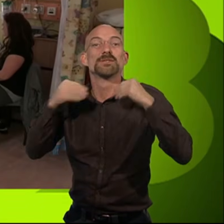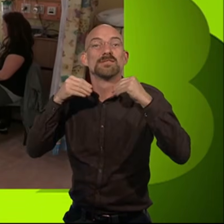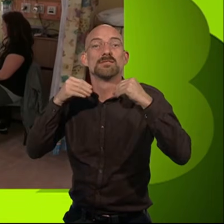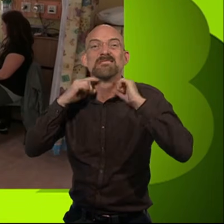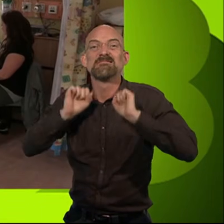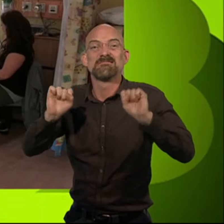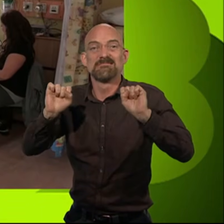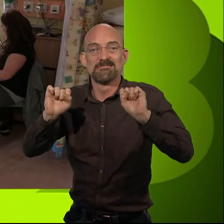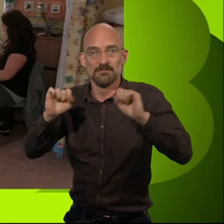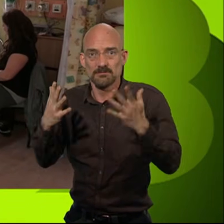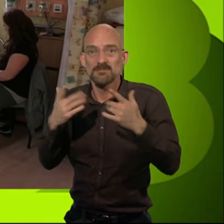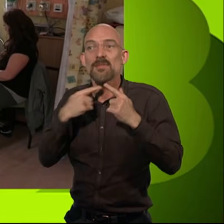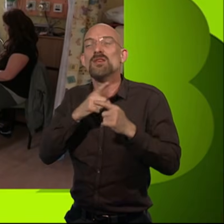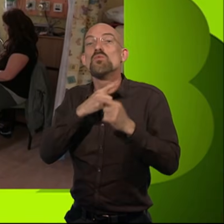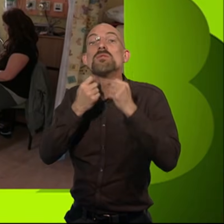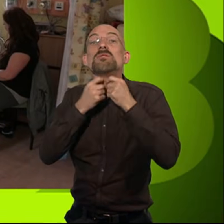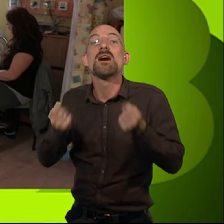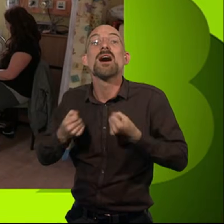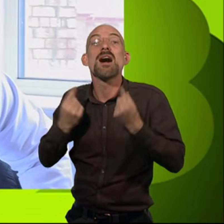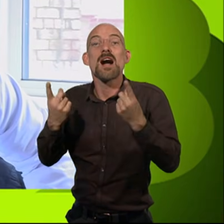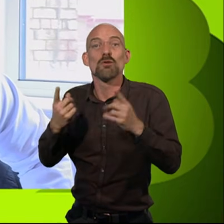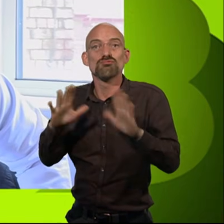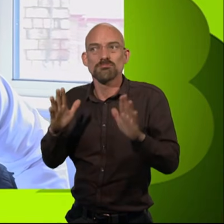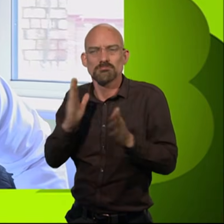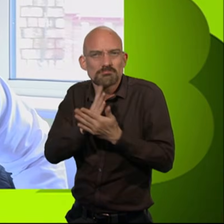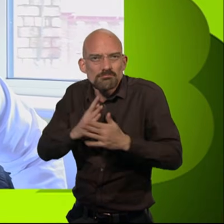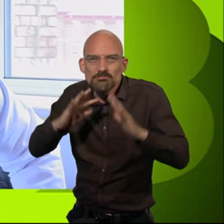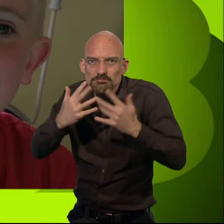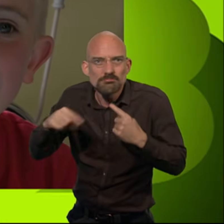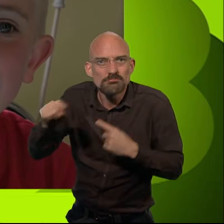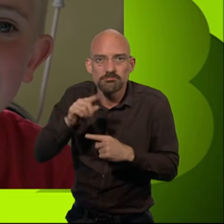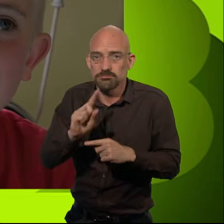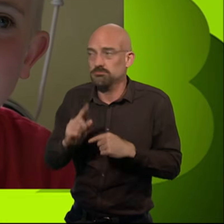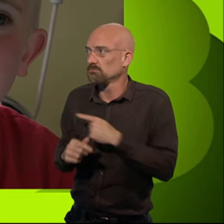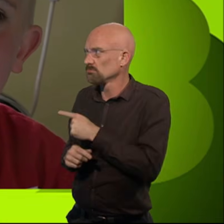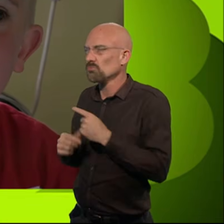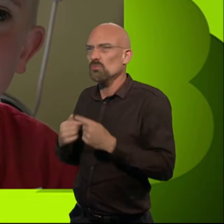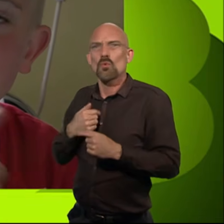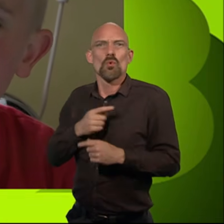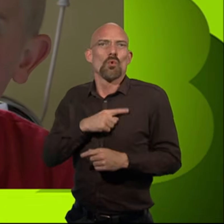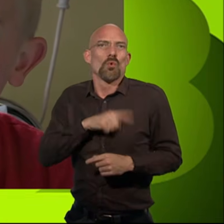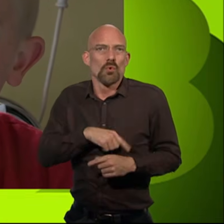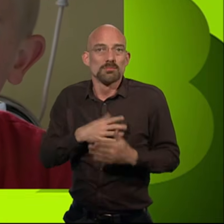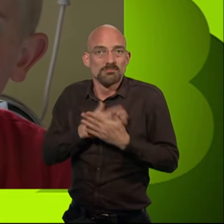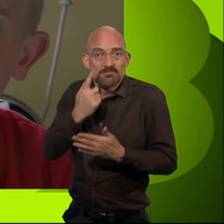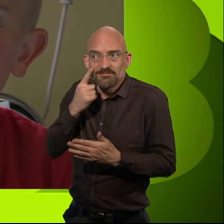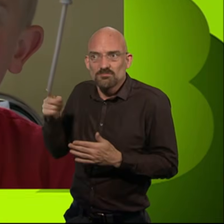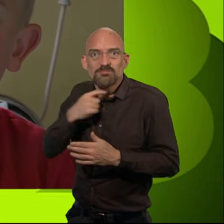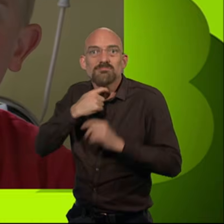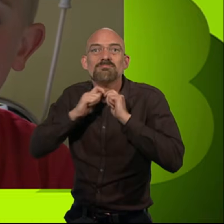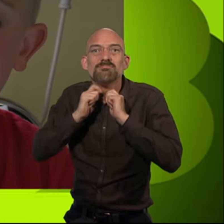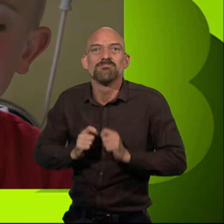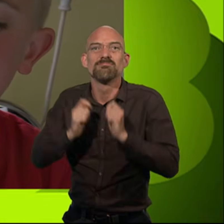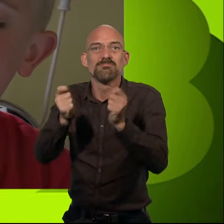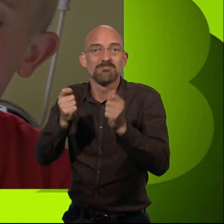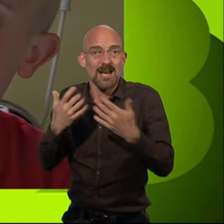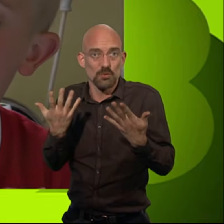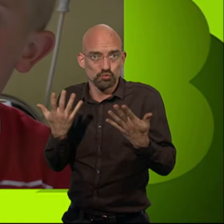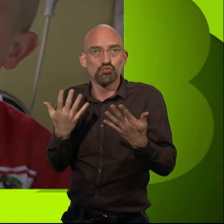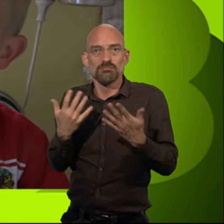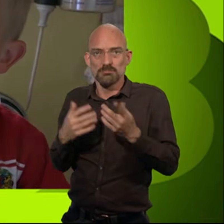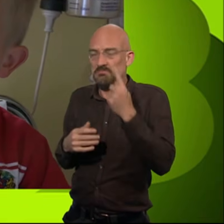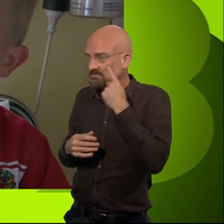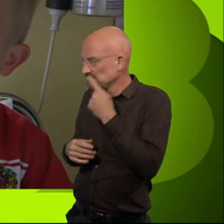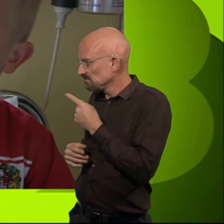So let's see who's on the ward to have theirs out today. This is Bailey. How big do you think your tonsils are going to be? I think they're going to be